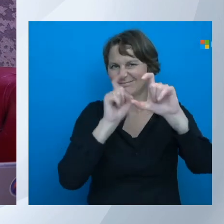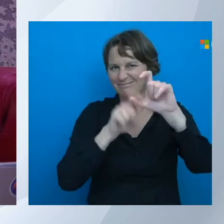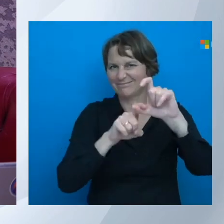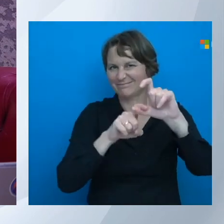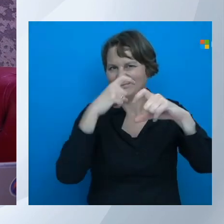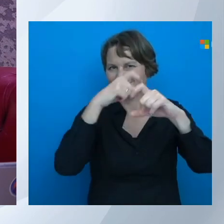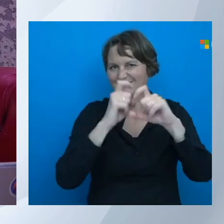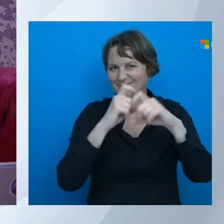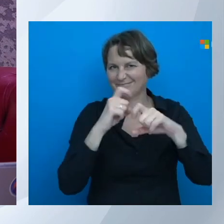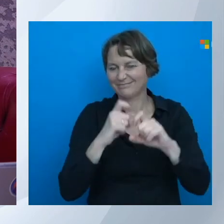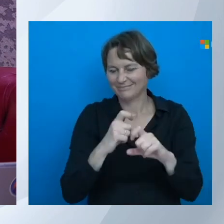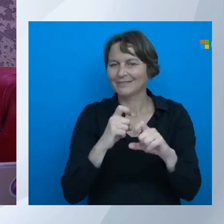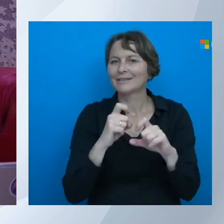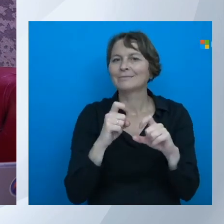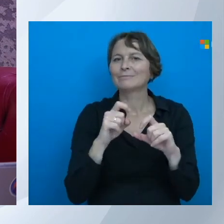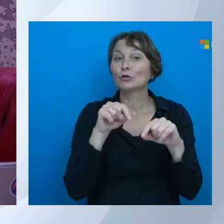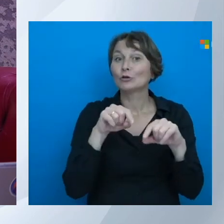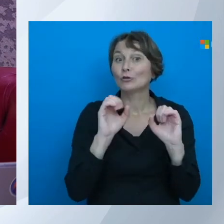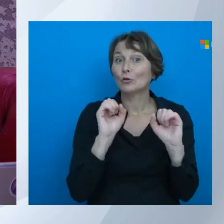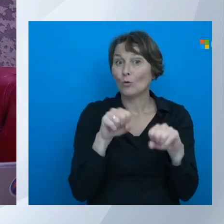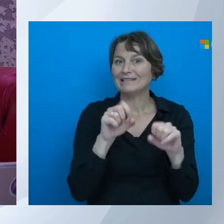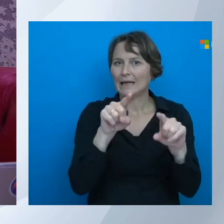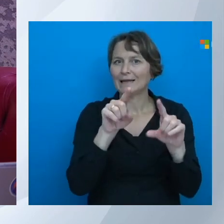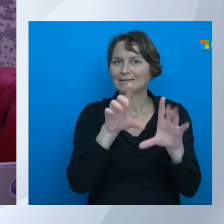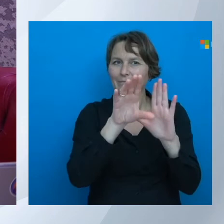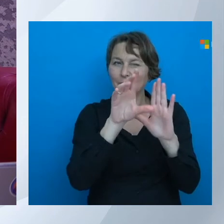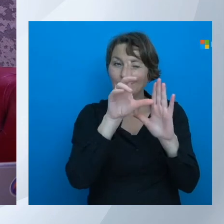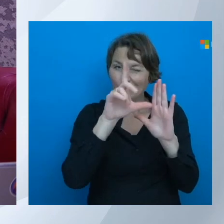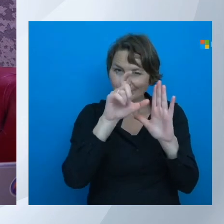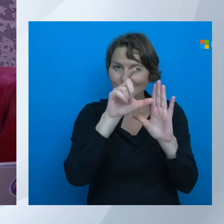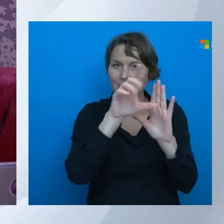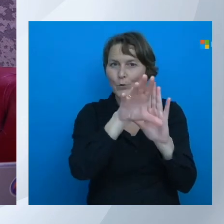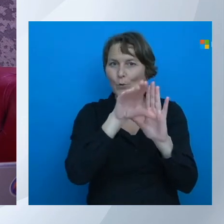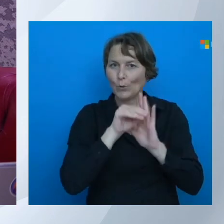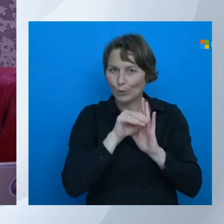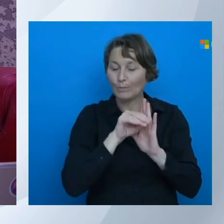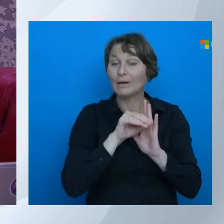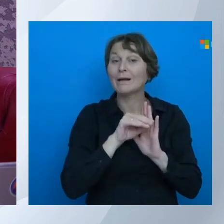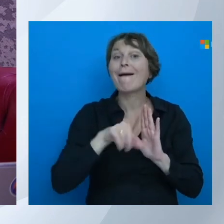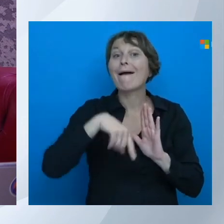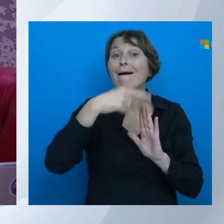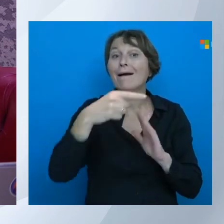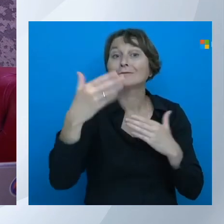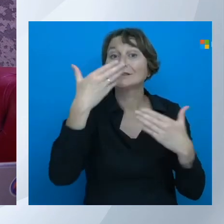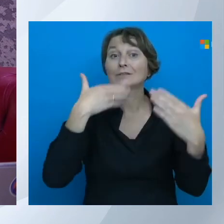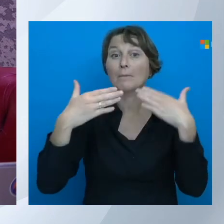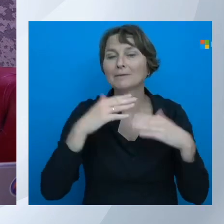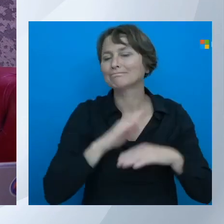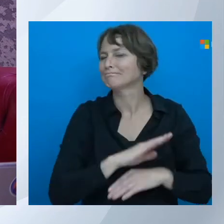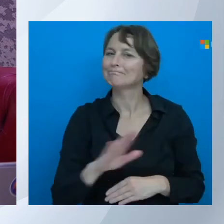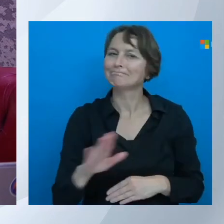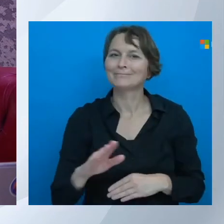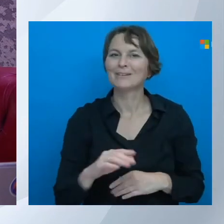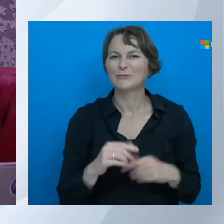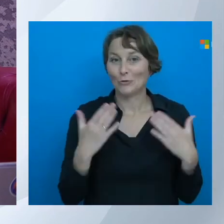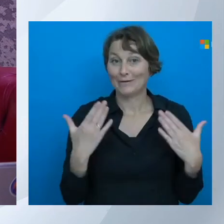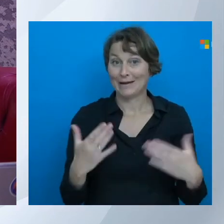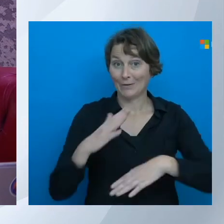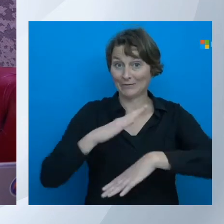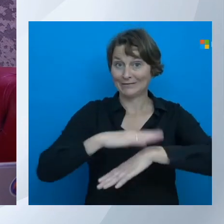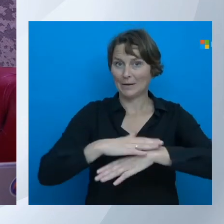it won't be possible to get one again. So we're going off for a short break,